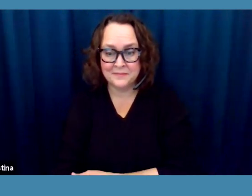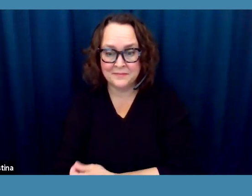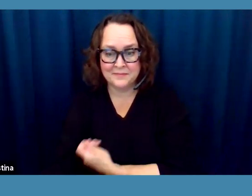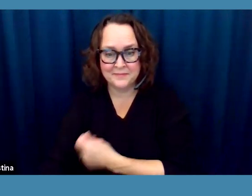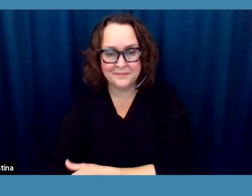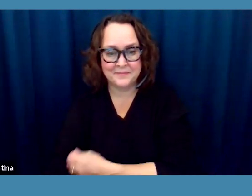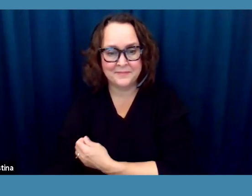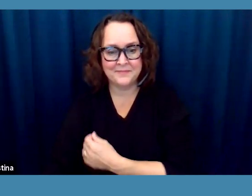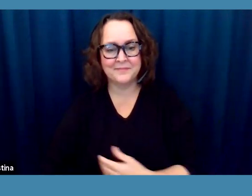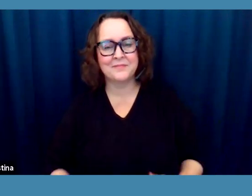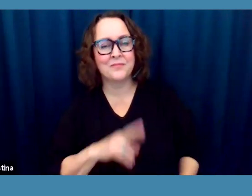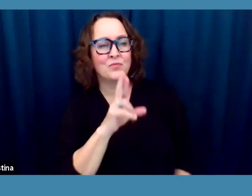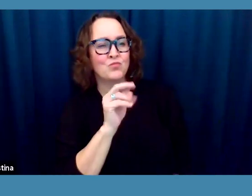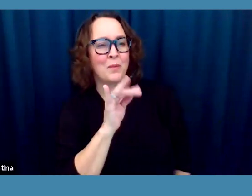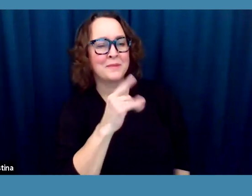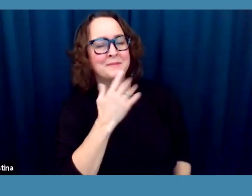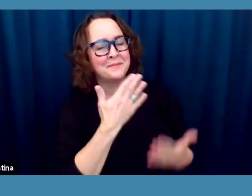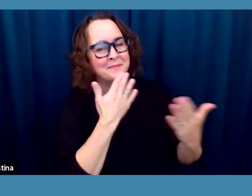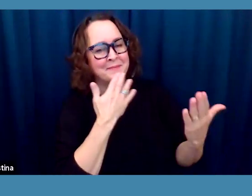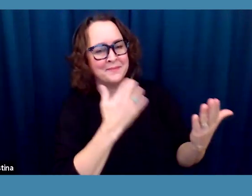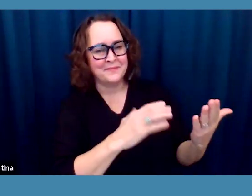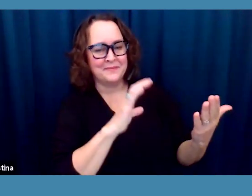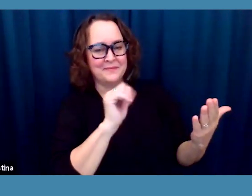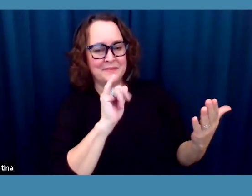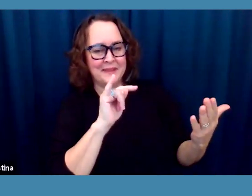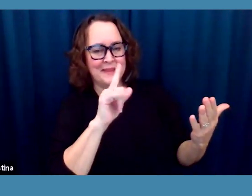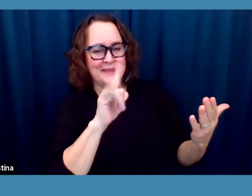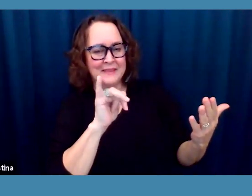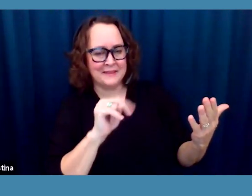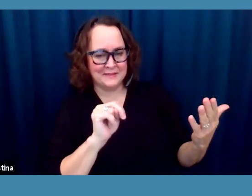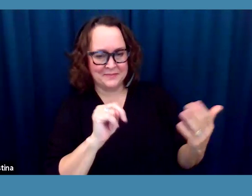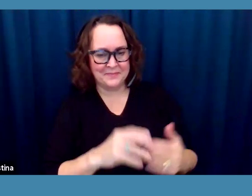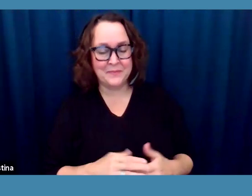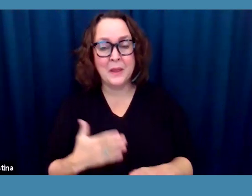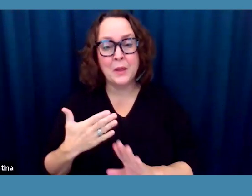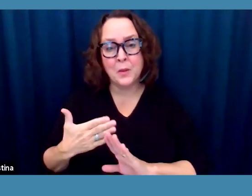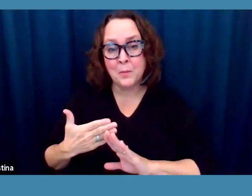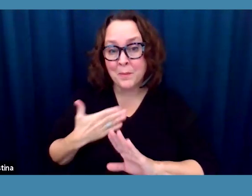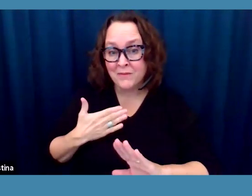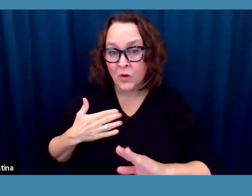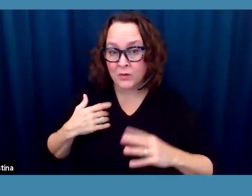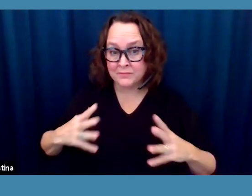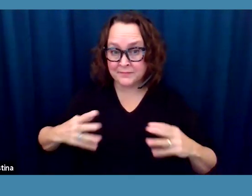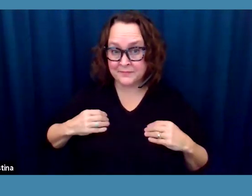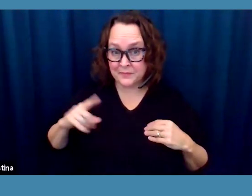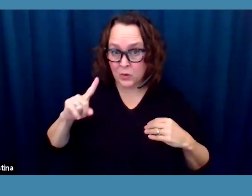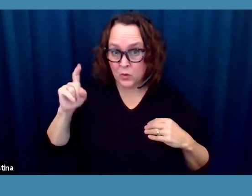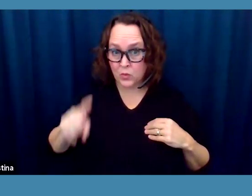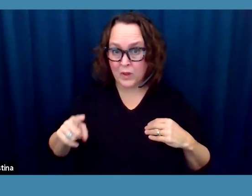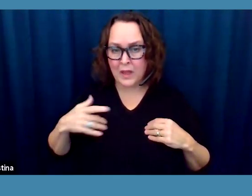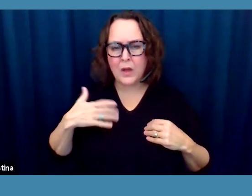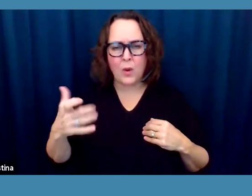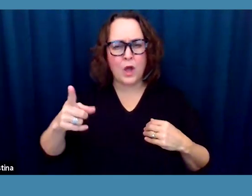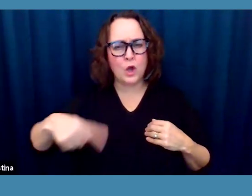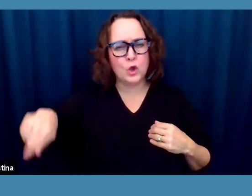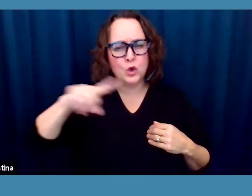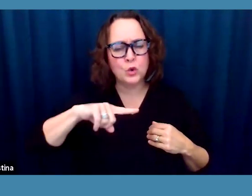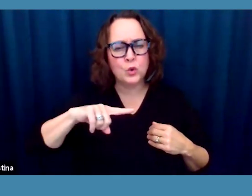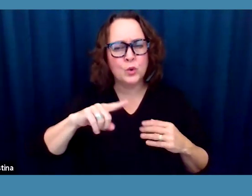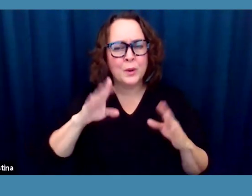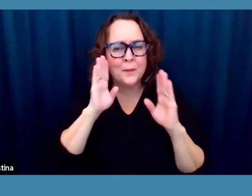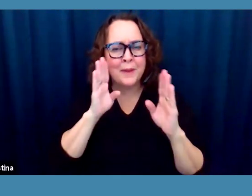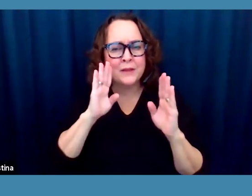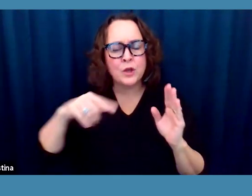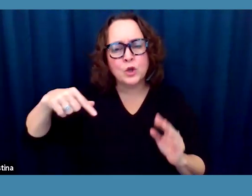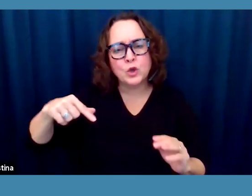Okay, thank you, Caitlin. Before we begin taking questions, I just want to bring everyone's attention to the